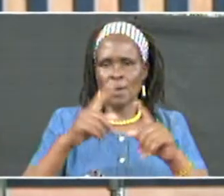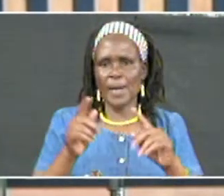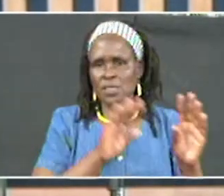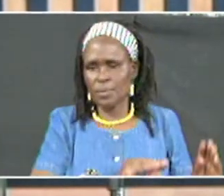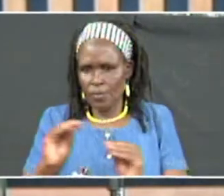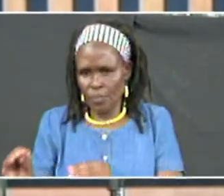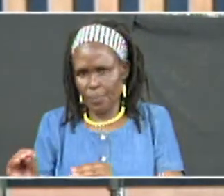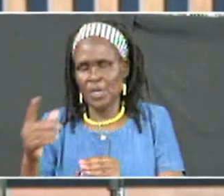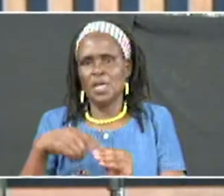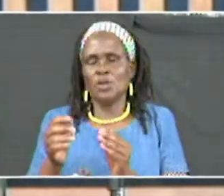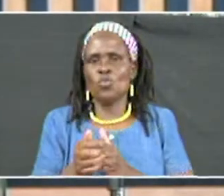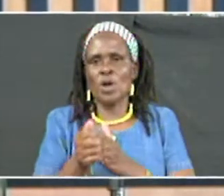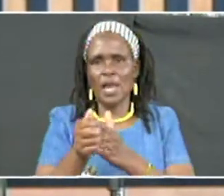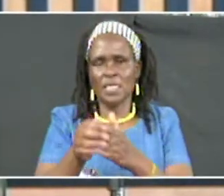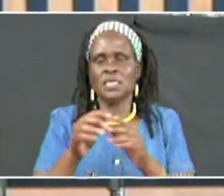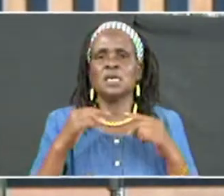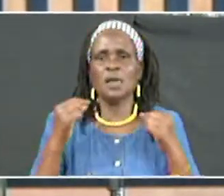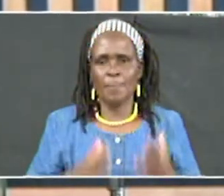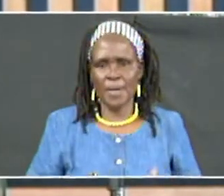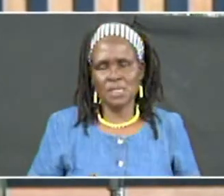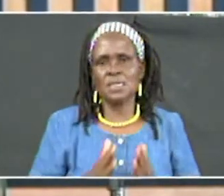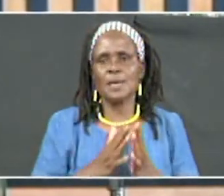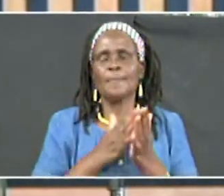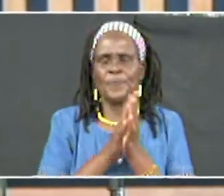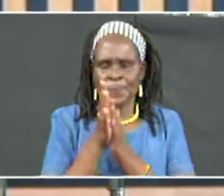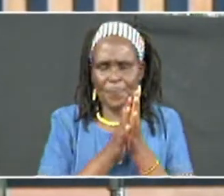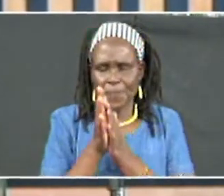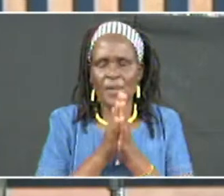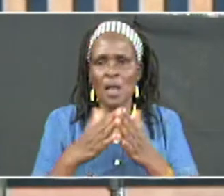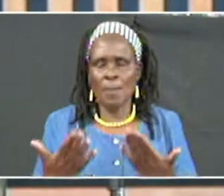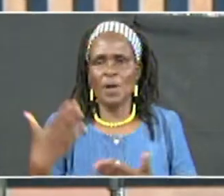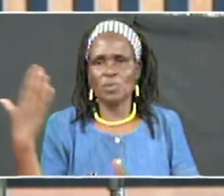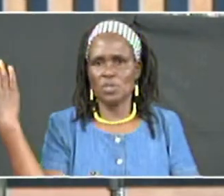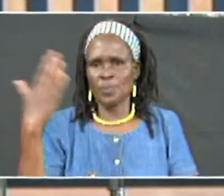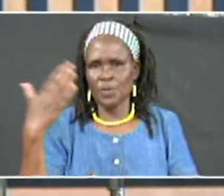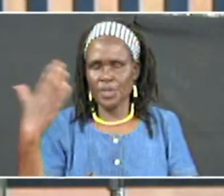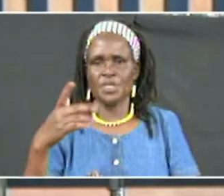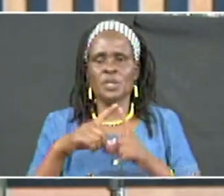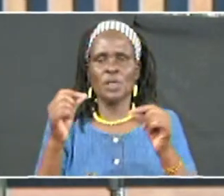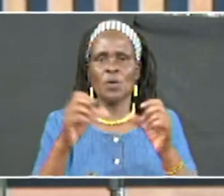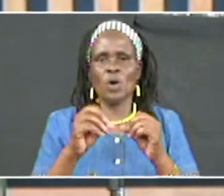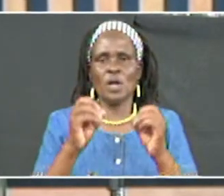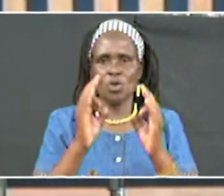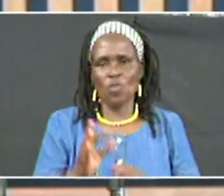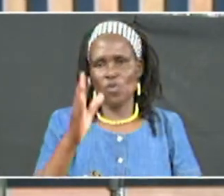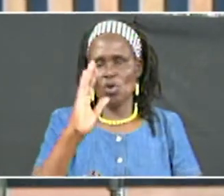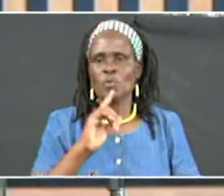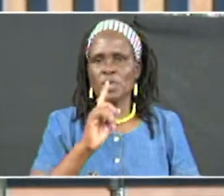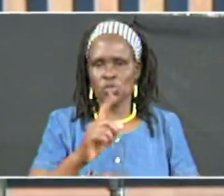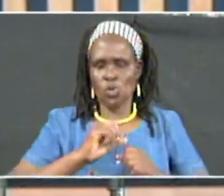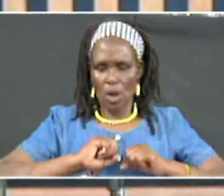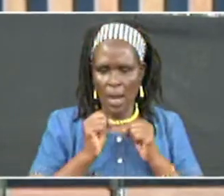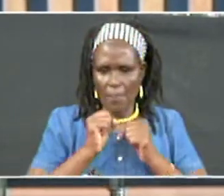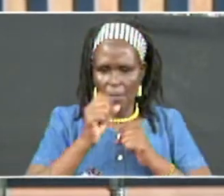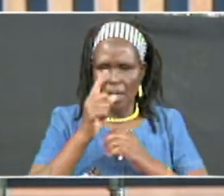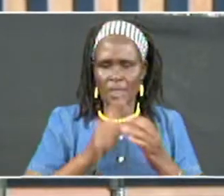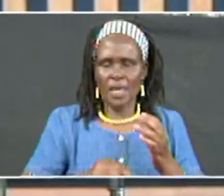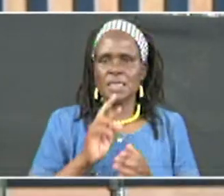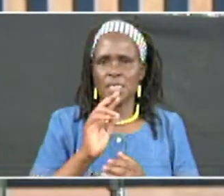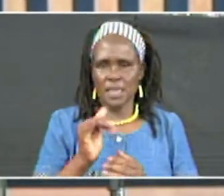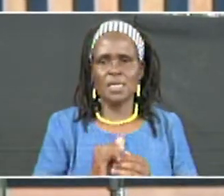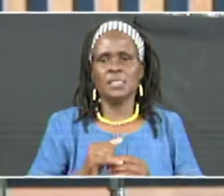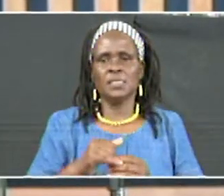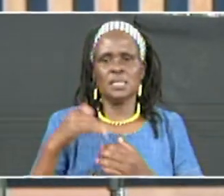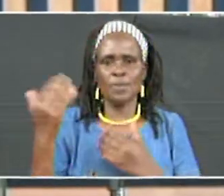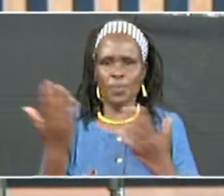being a pastor, passionate about preaching the Word of God. And so we are so happy that he's preaching and bringing